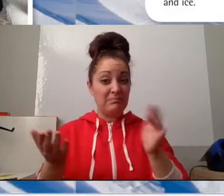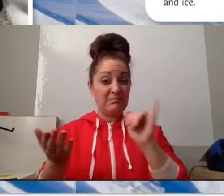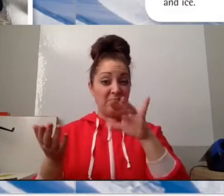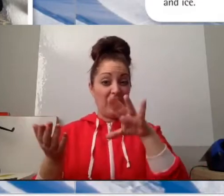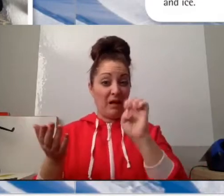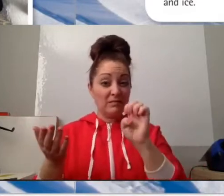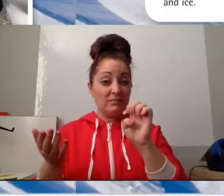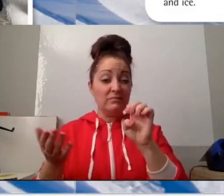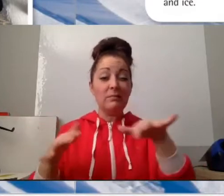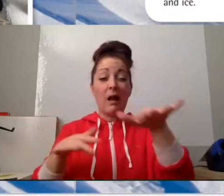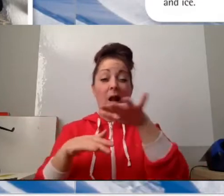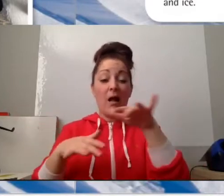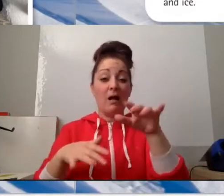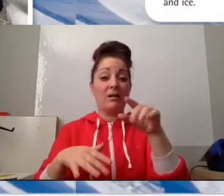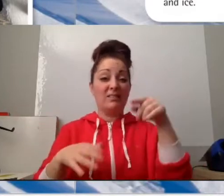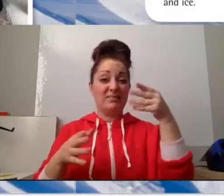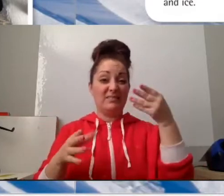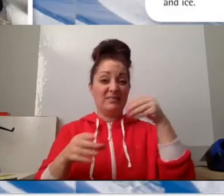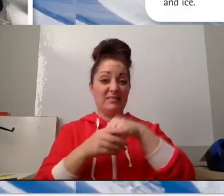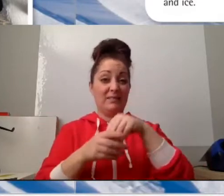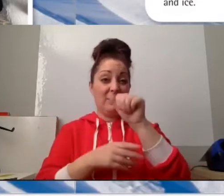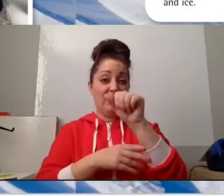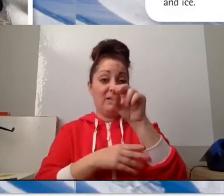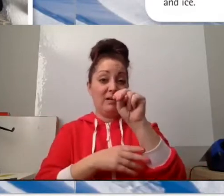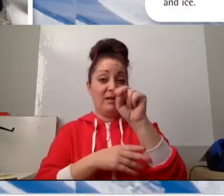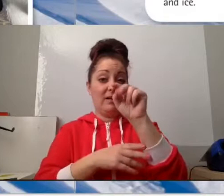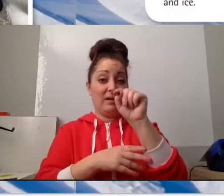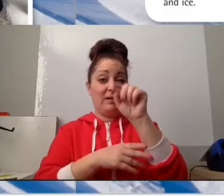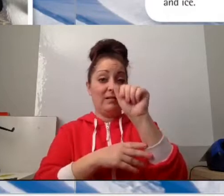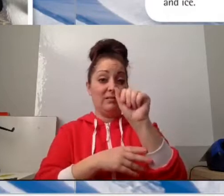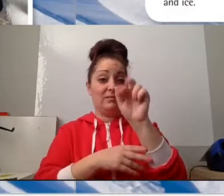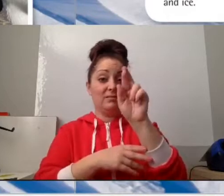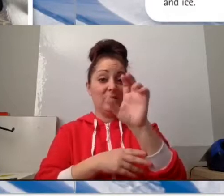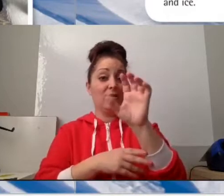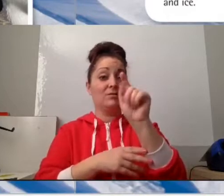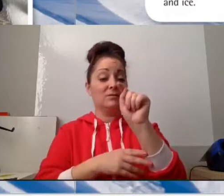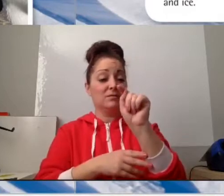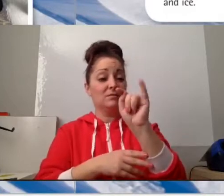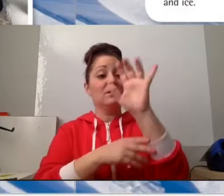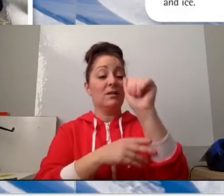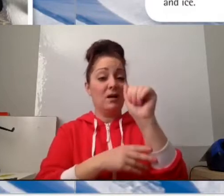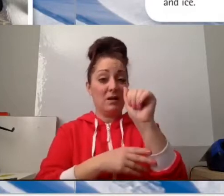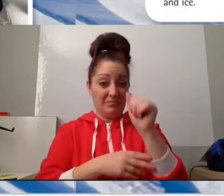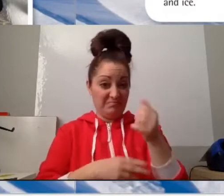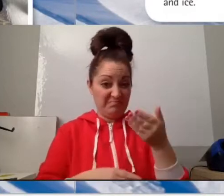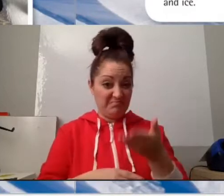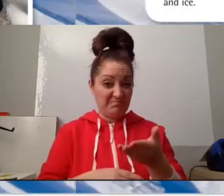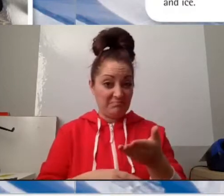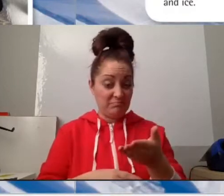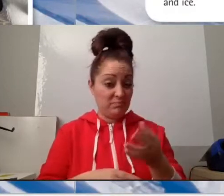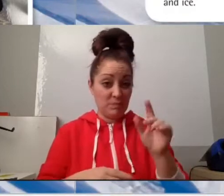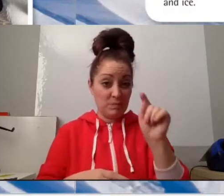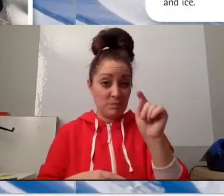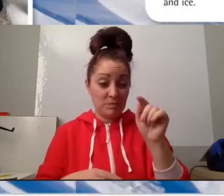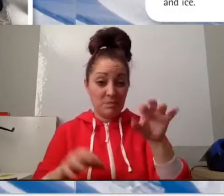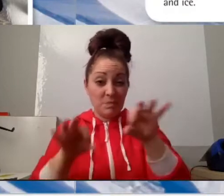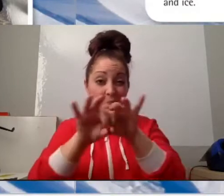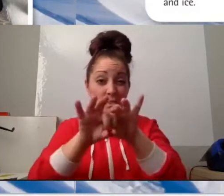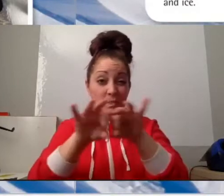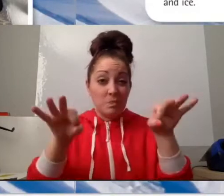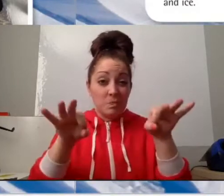But here, where there's ice in Antarctica,